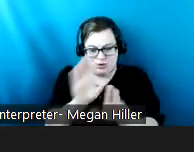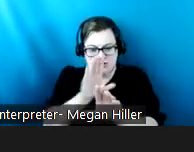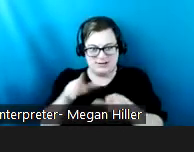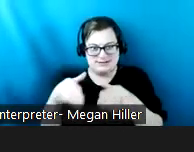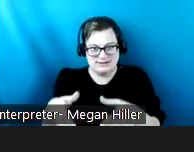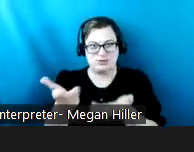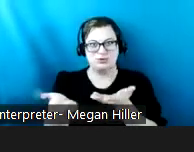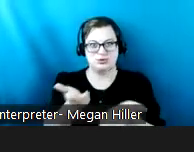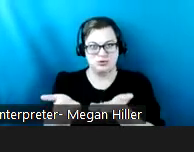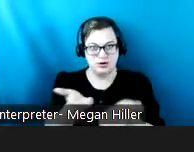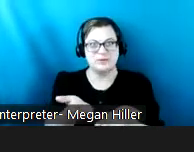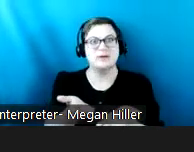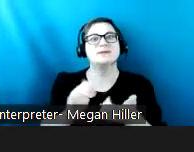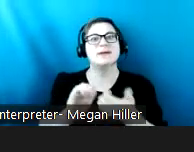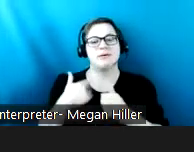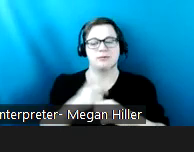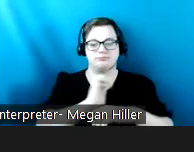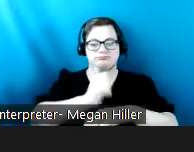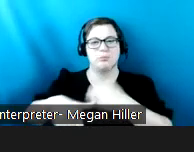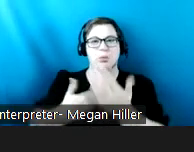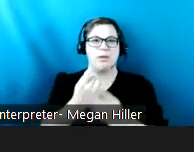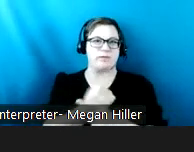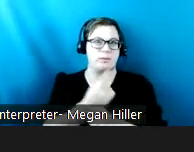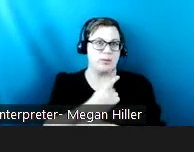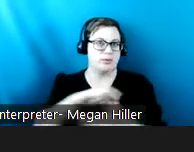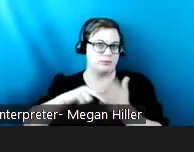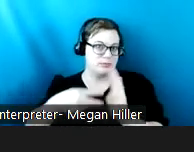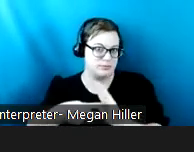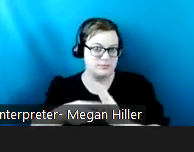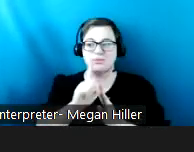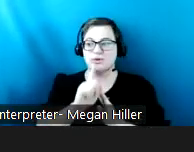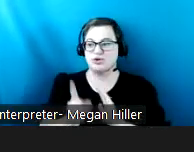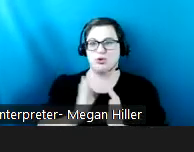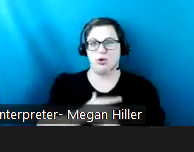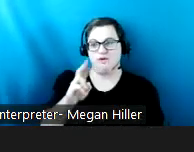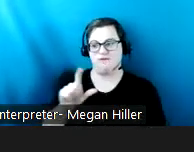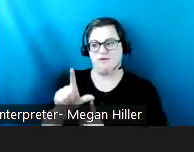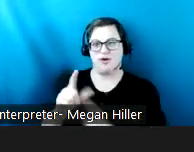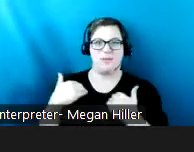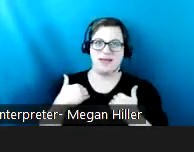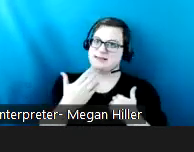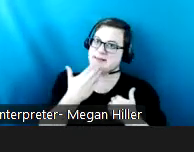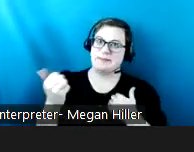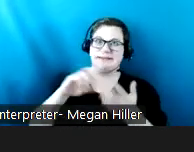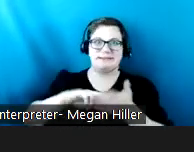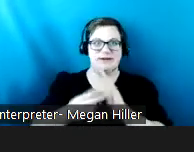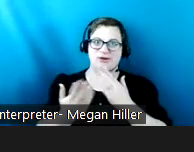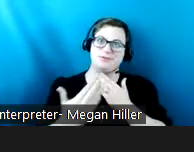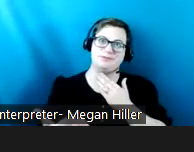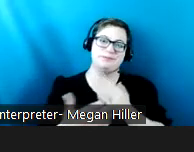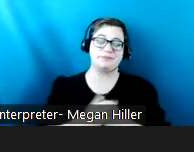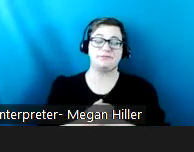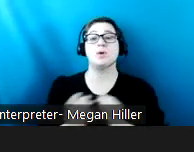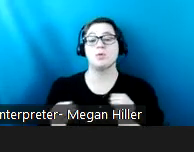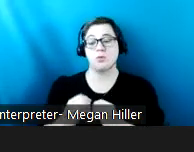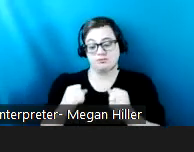through setting of proper definitions and making sure our rule volume has the best foundation moving forward. There is a stronger focus on